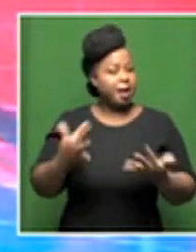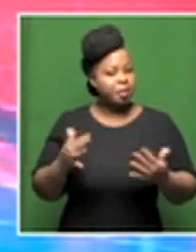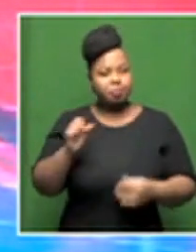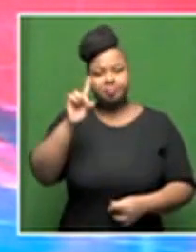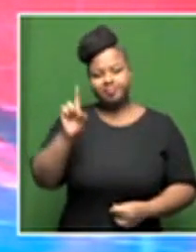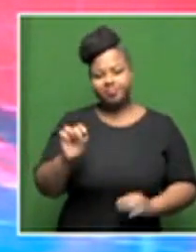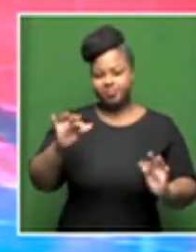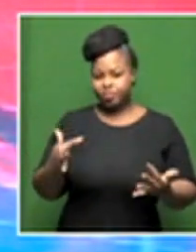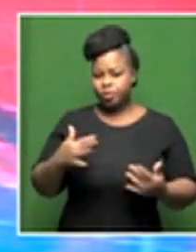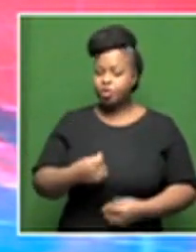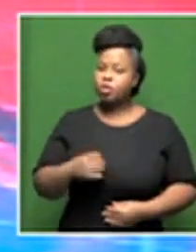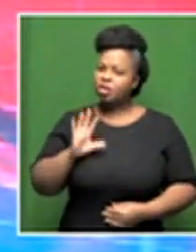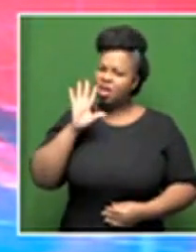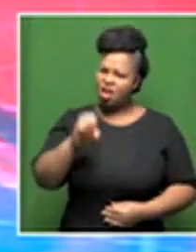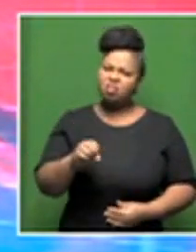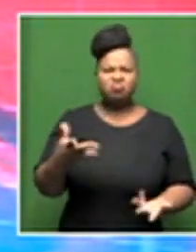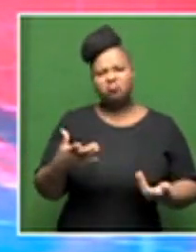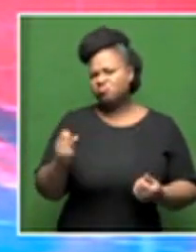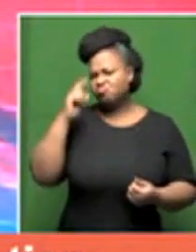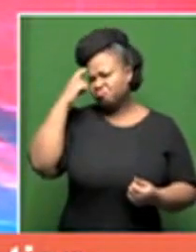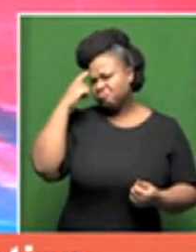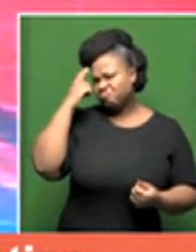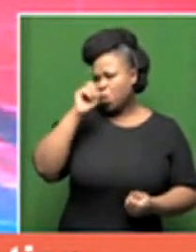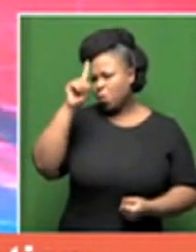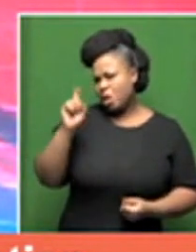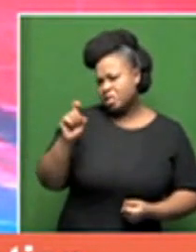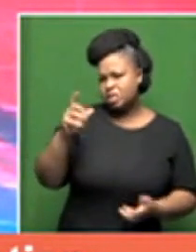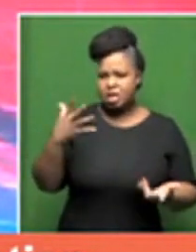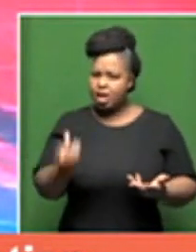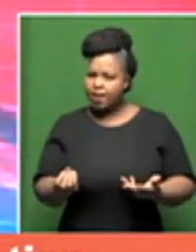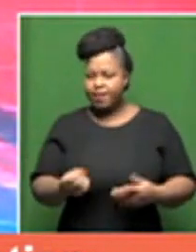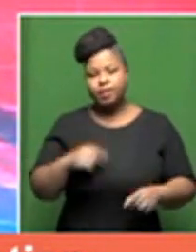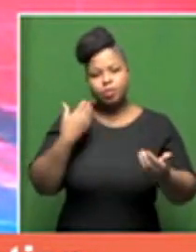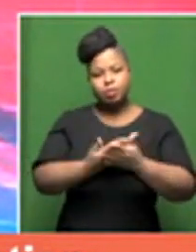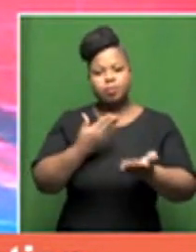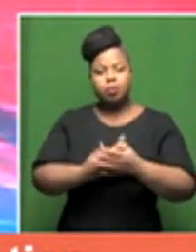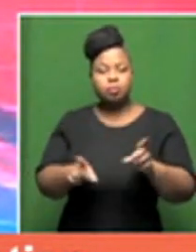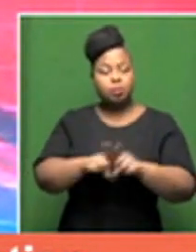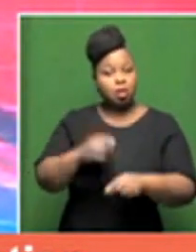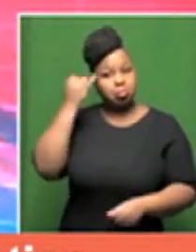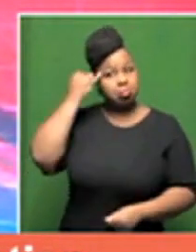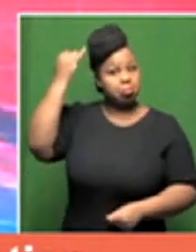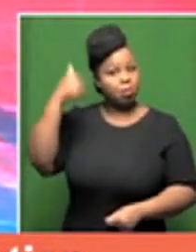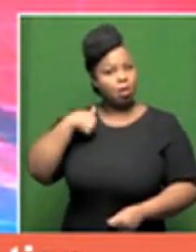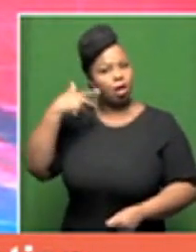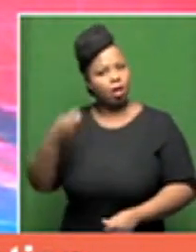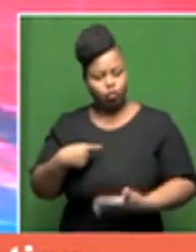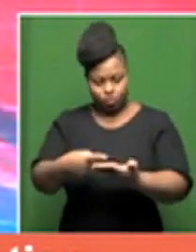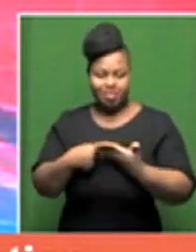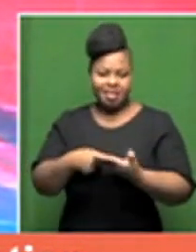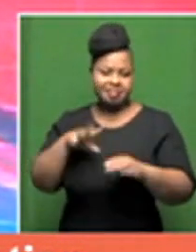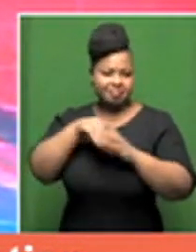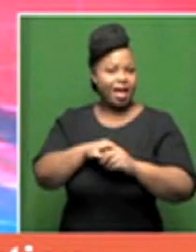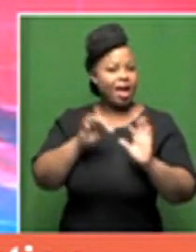the show by asking our guests some of the questions on your mind, or you could simply share your views on what we are